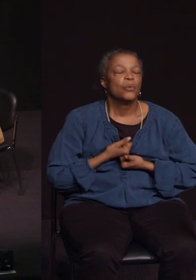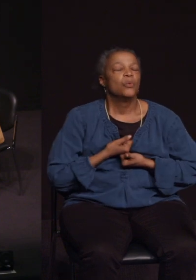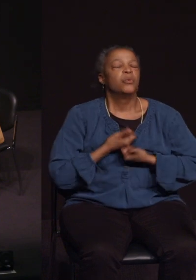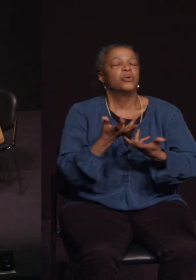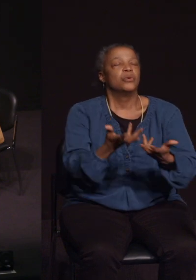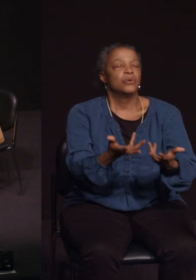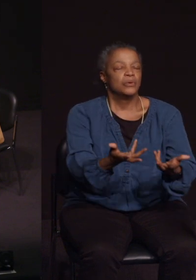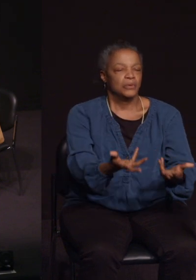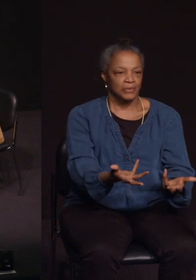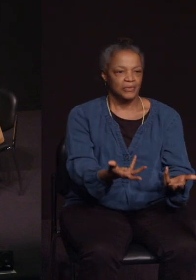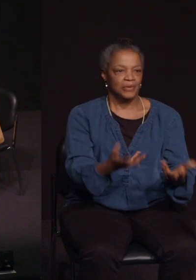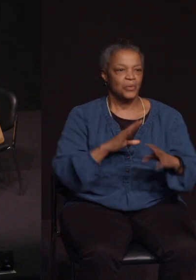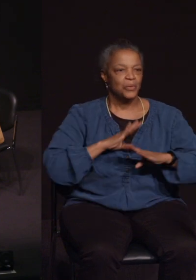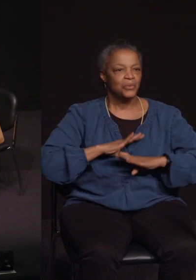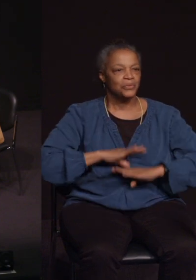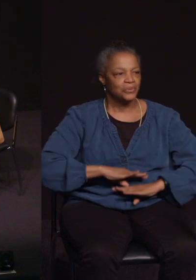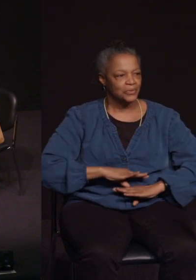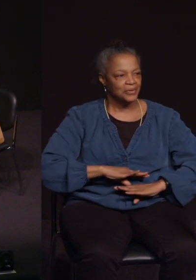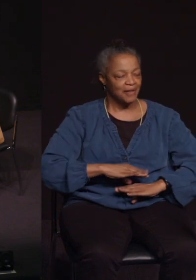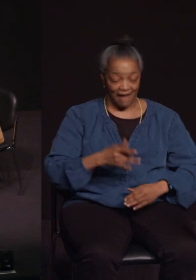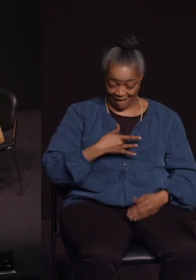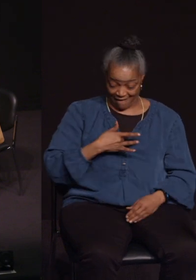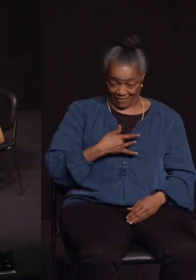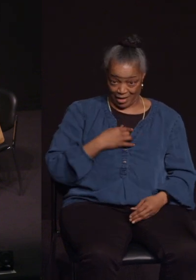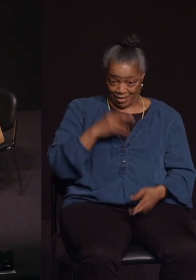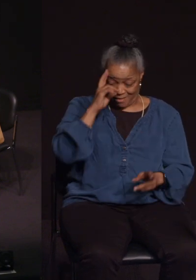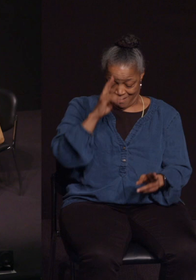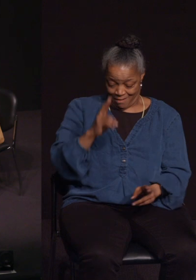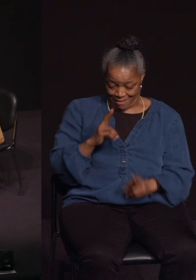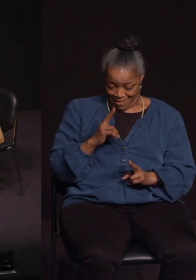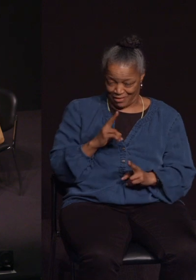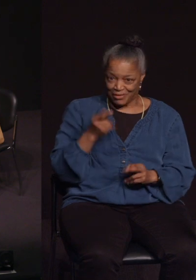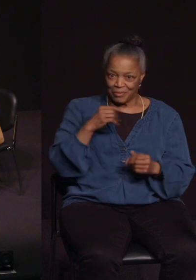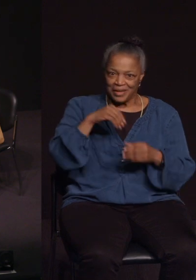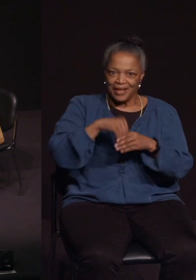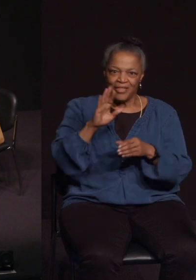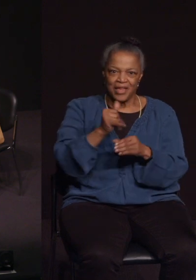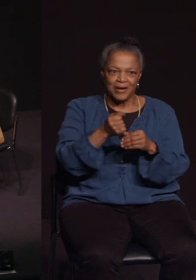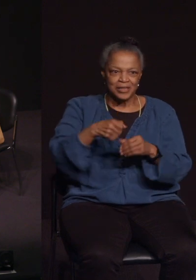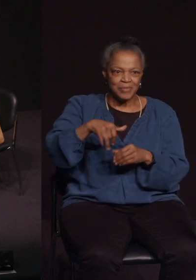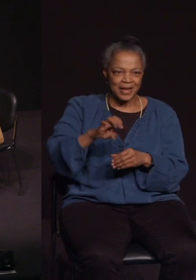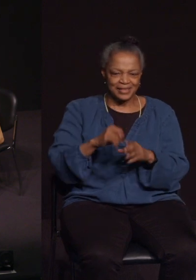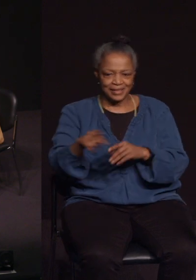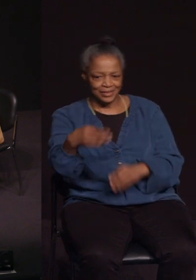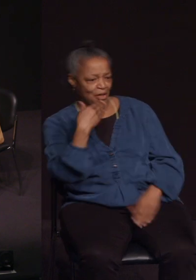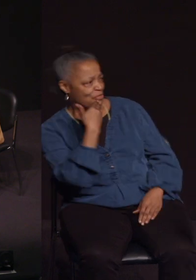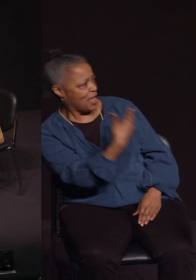just, it's really an honor to be a part of that space.